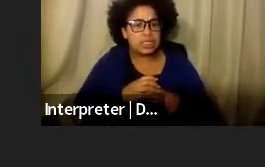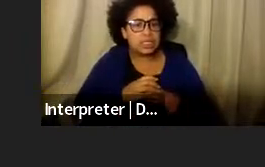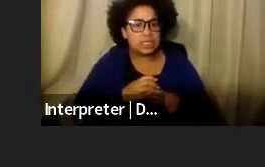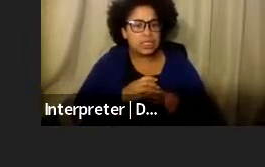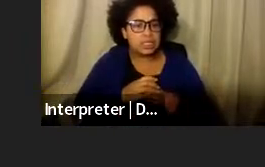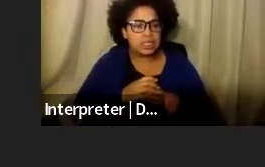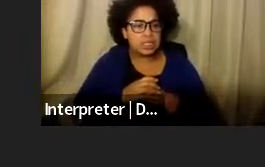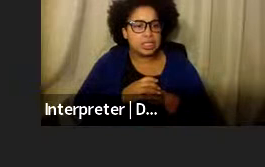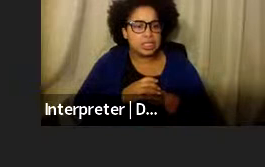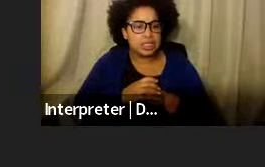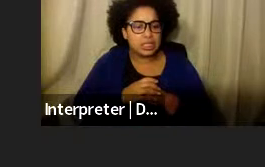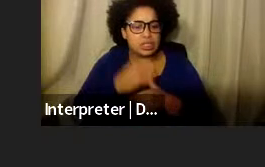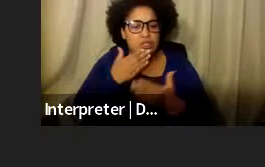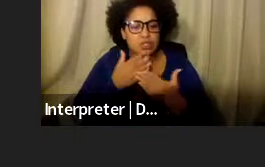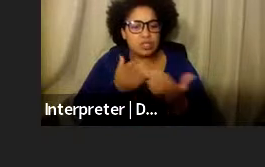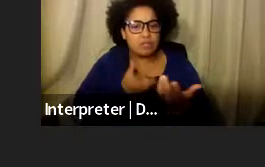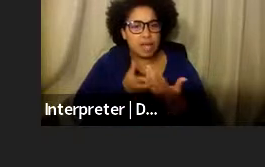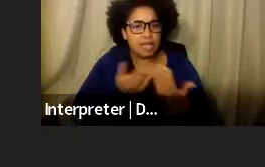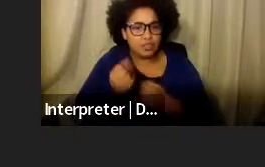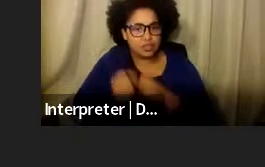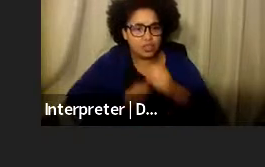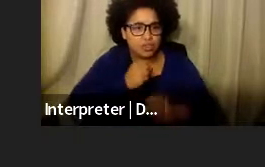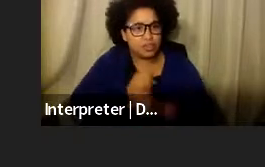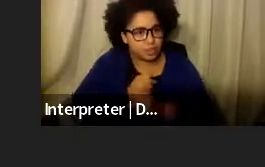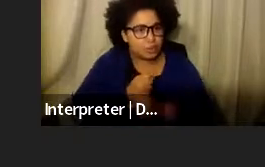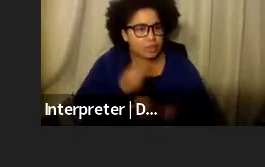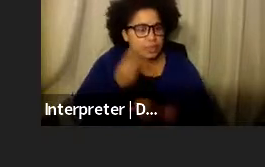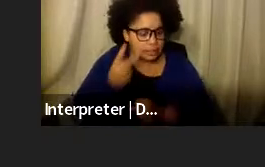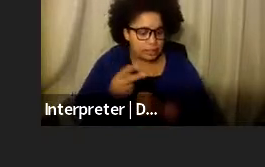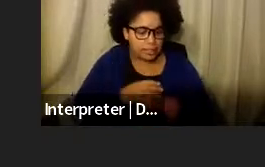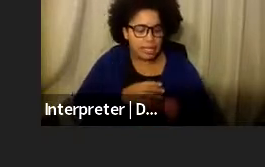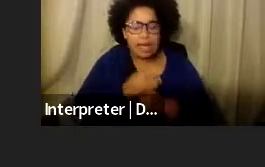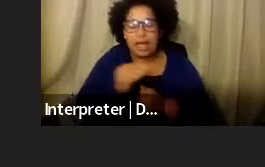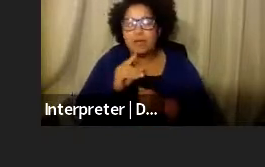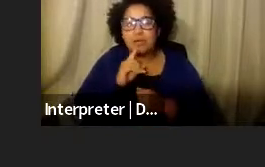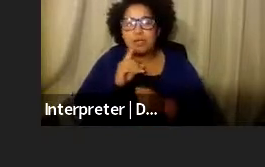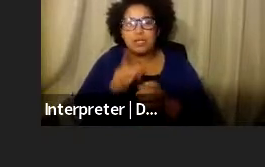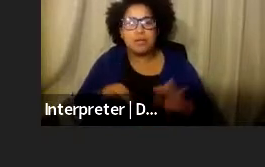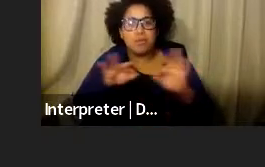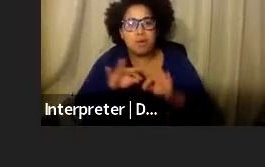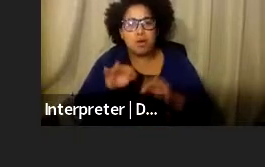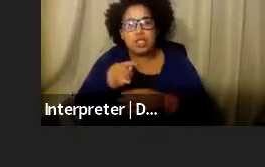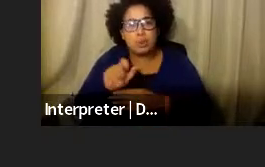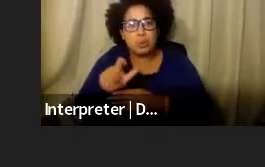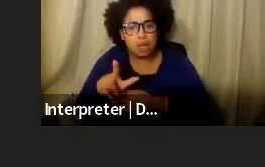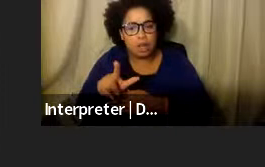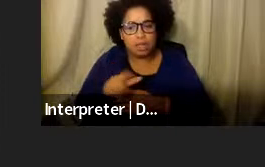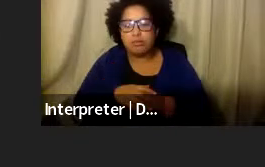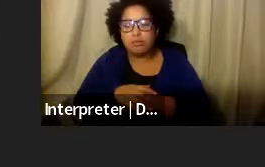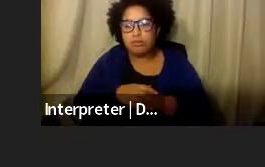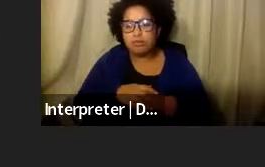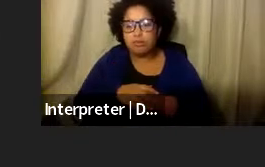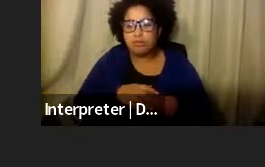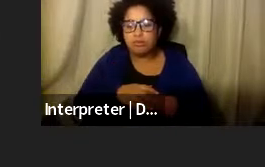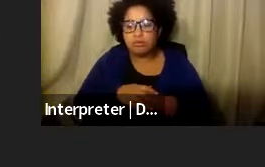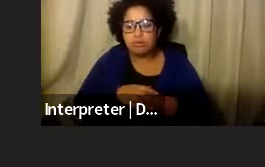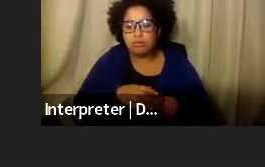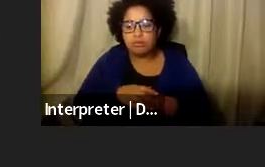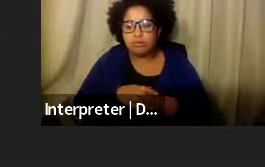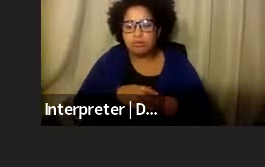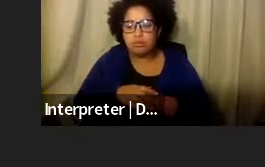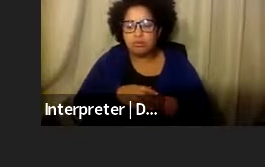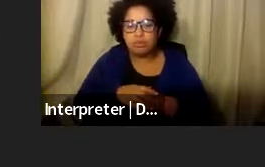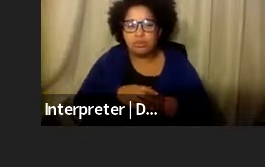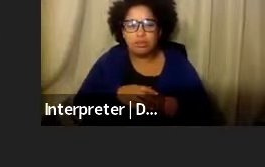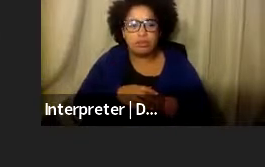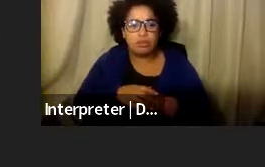information suggests it's a good match this year. And just a real important tool. There is